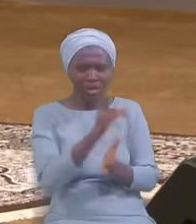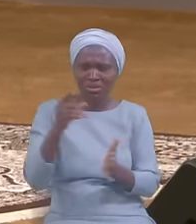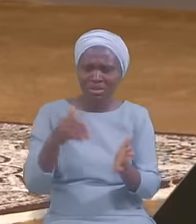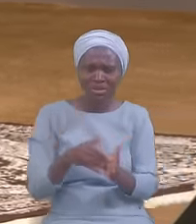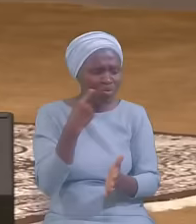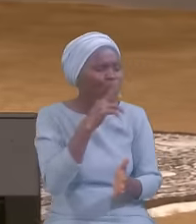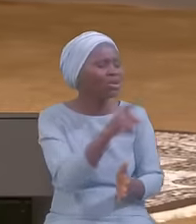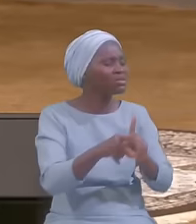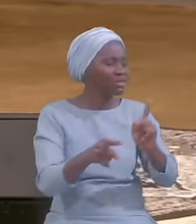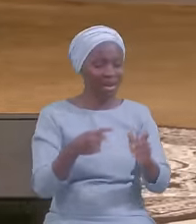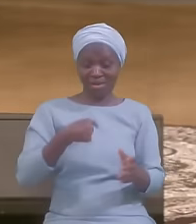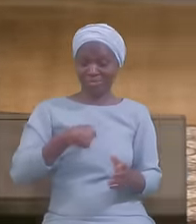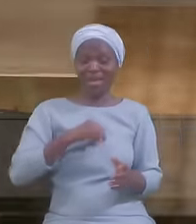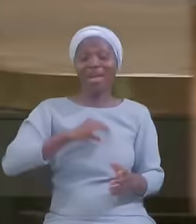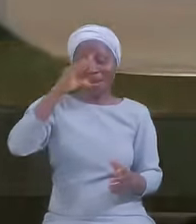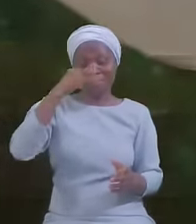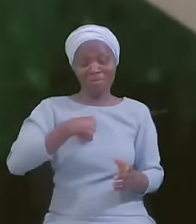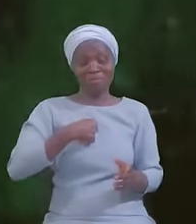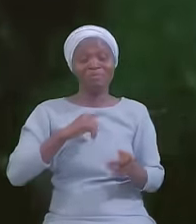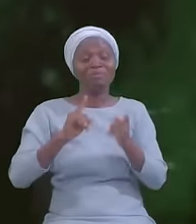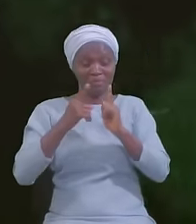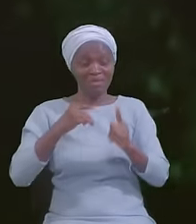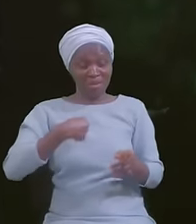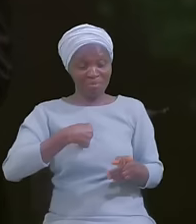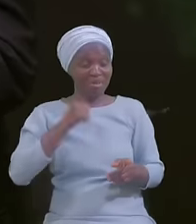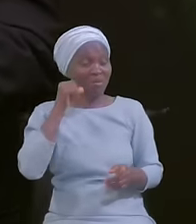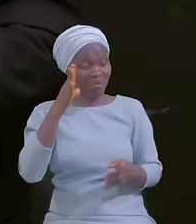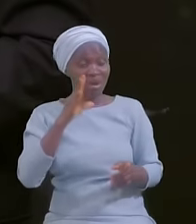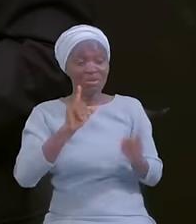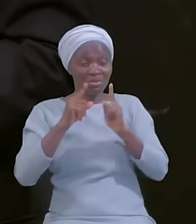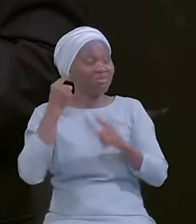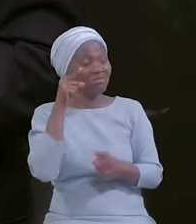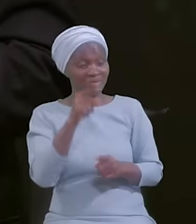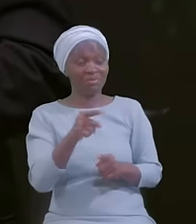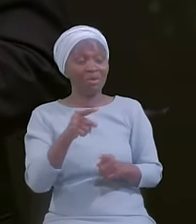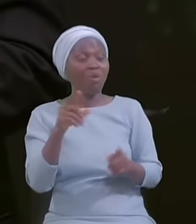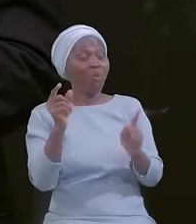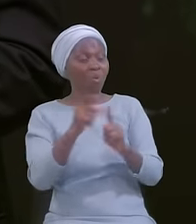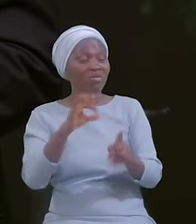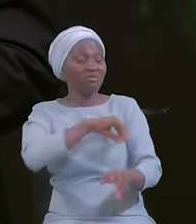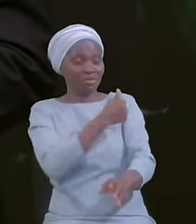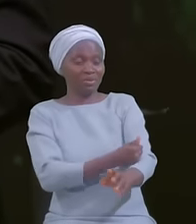man now, I'm talking for you. I'm a woman now, I'm talking for you of authority.